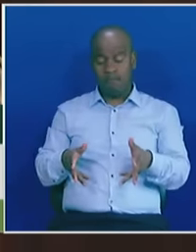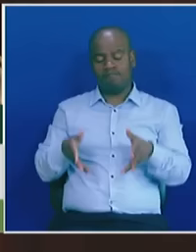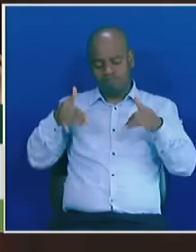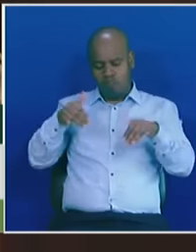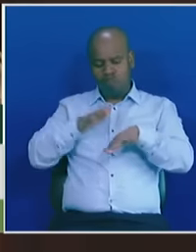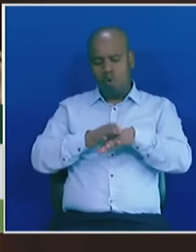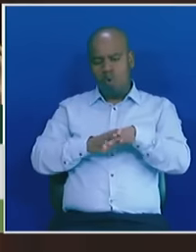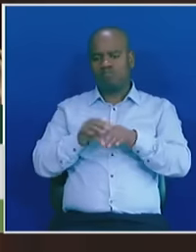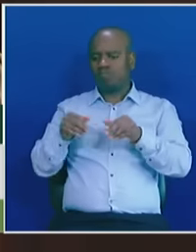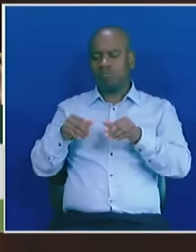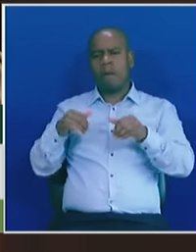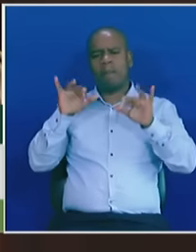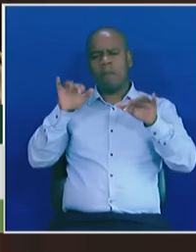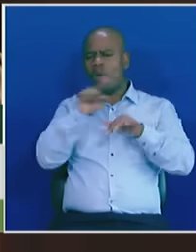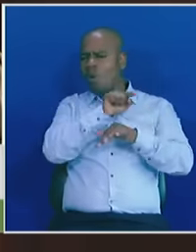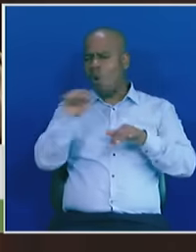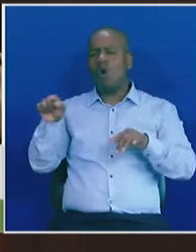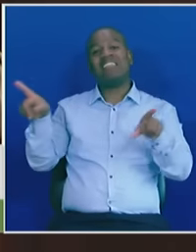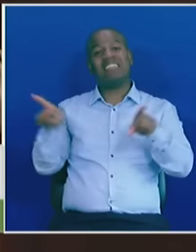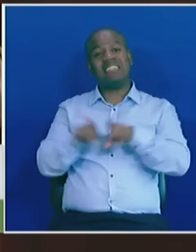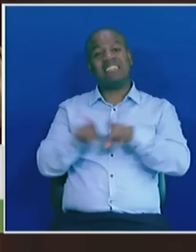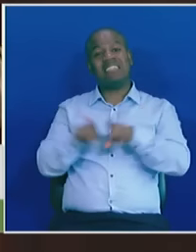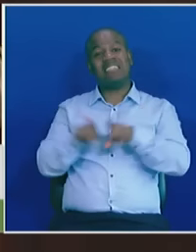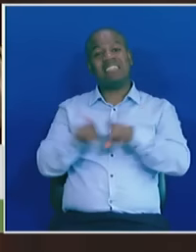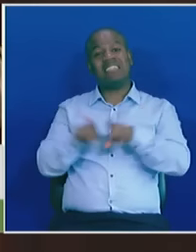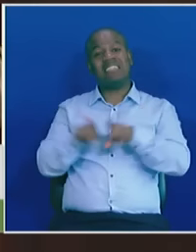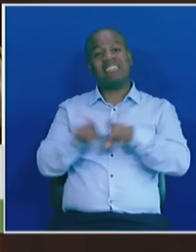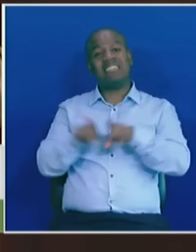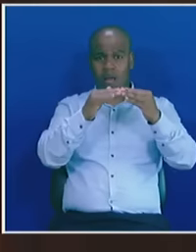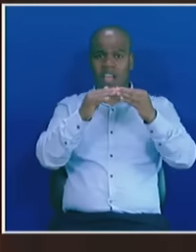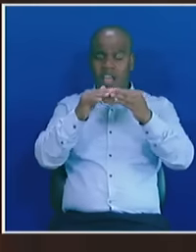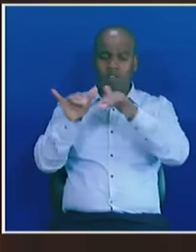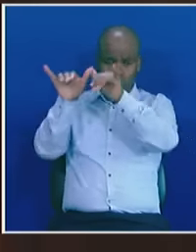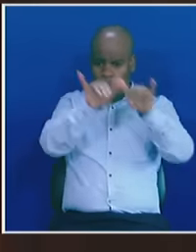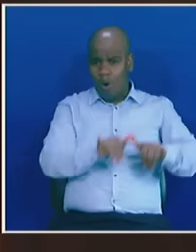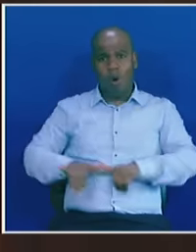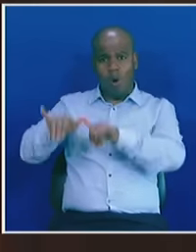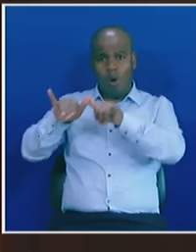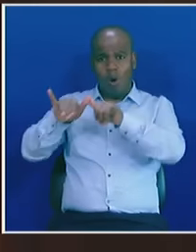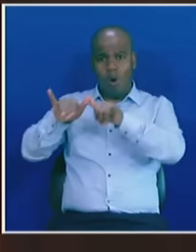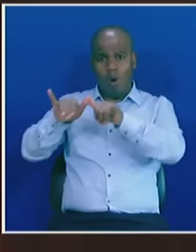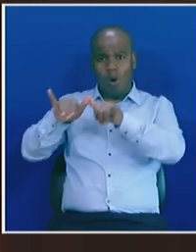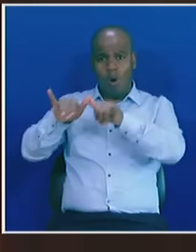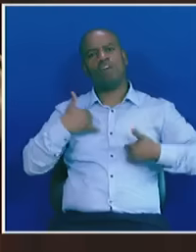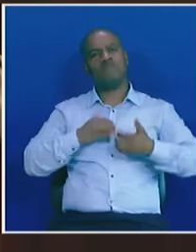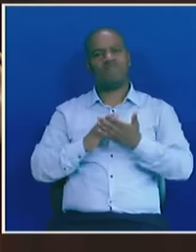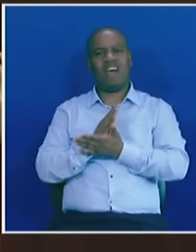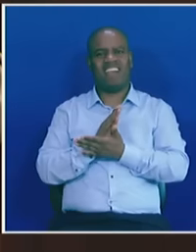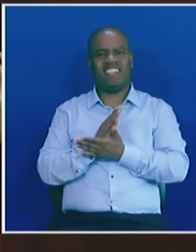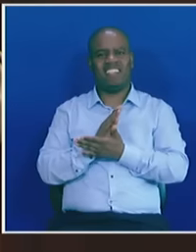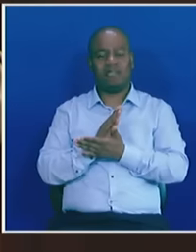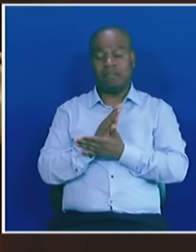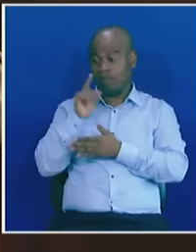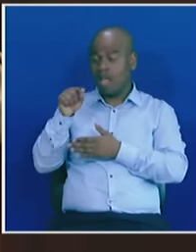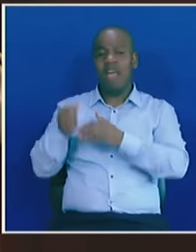rights that is enshrined from the Constitution of the Republic of South Africa. This was not automatic